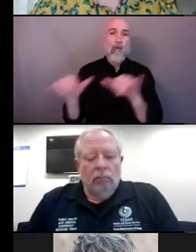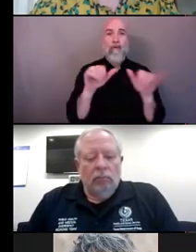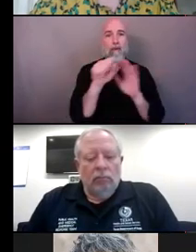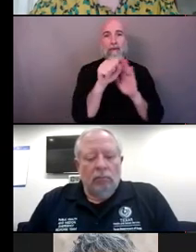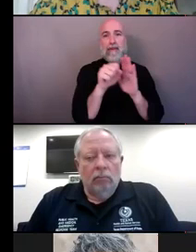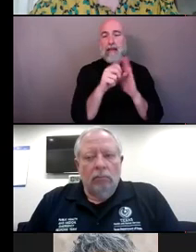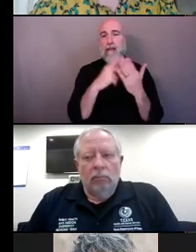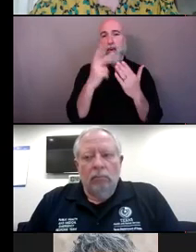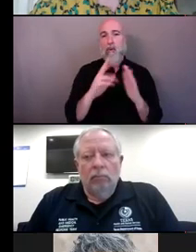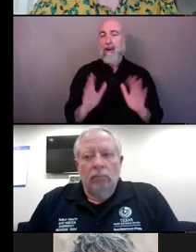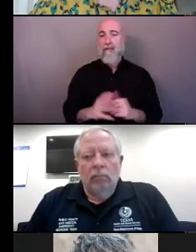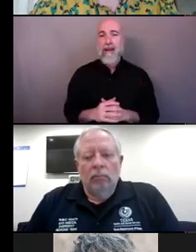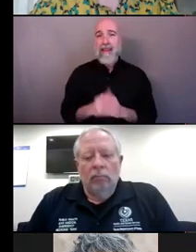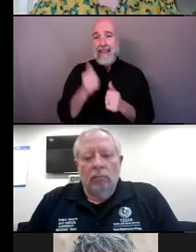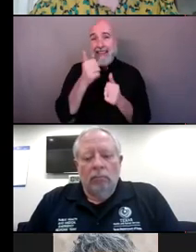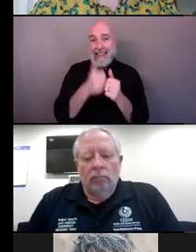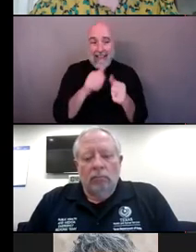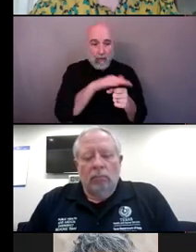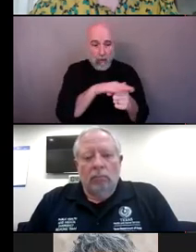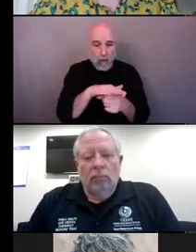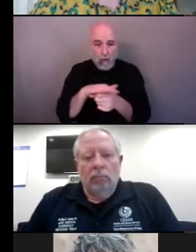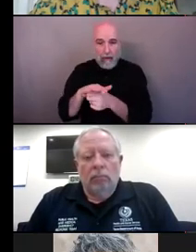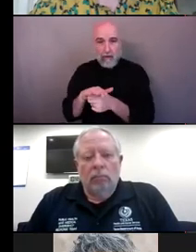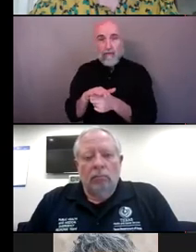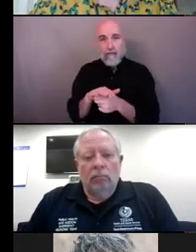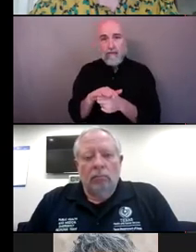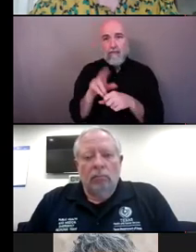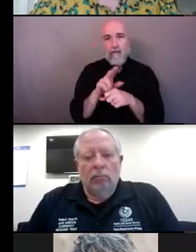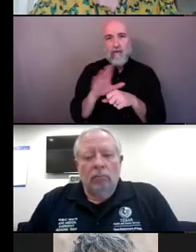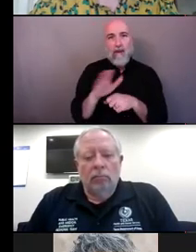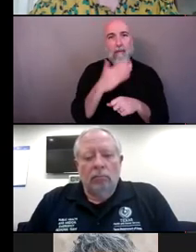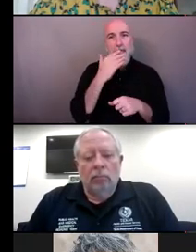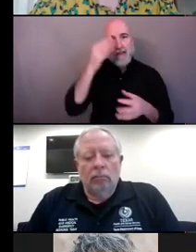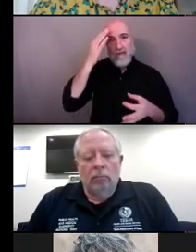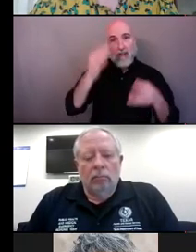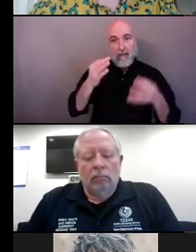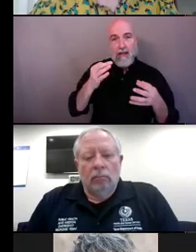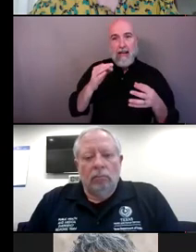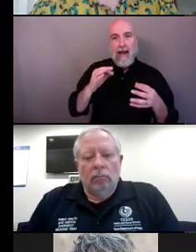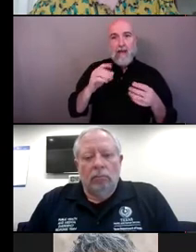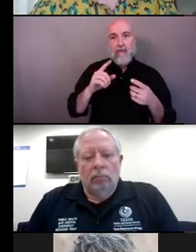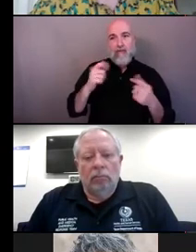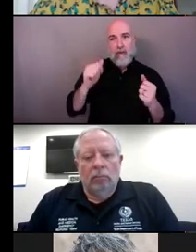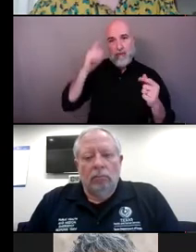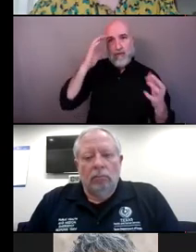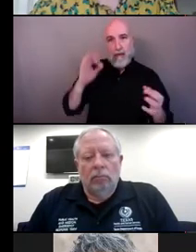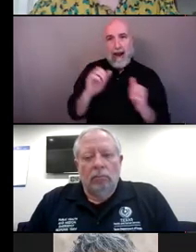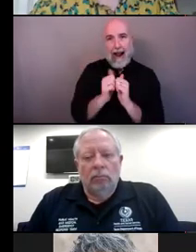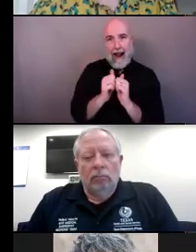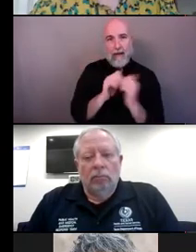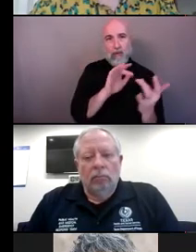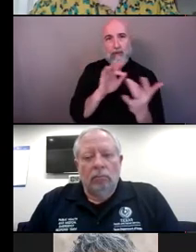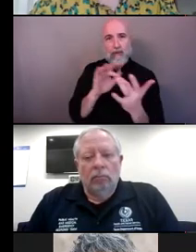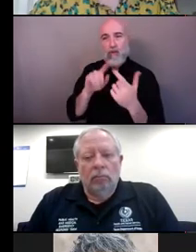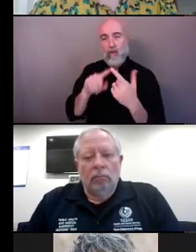state. Each locality will use their best available knowledge to determine how to reach out